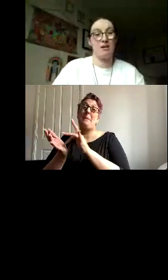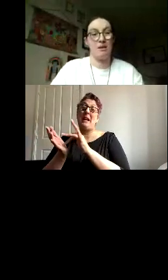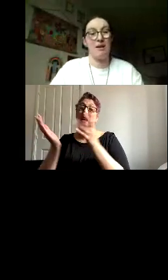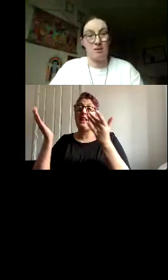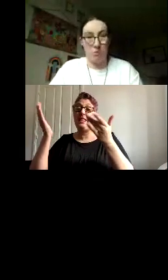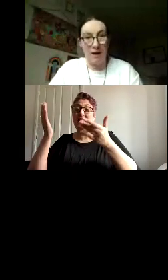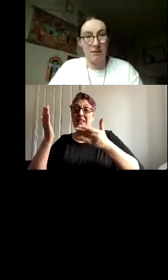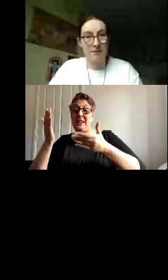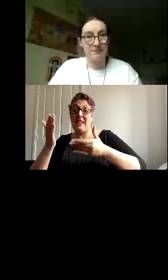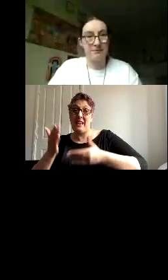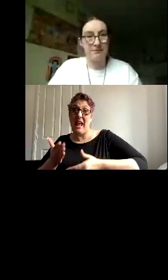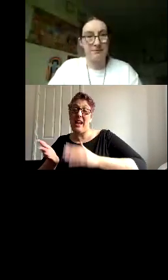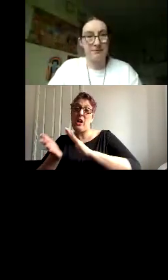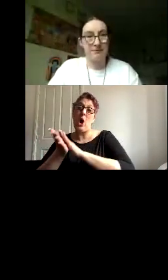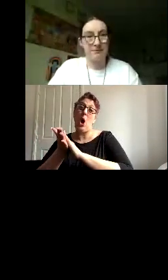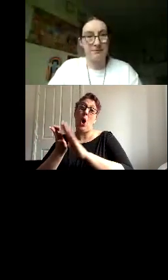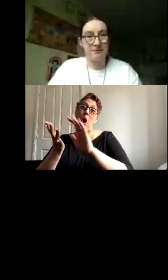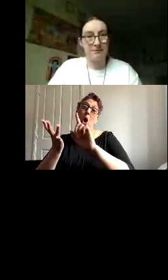at that time as well.